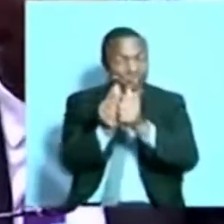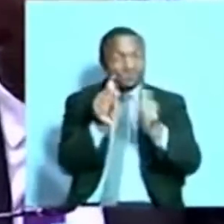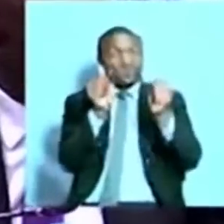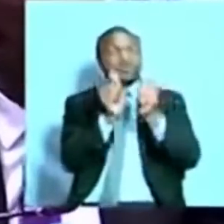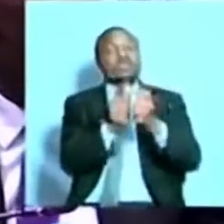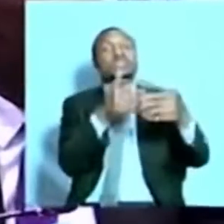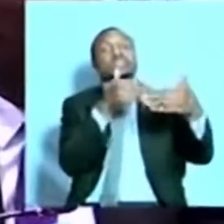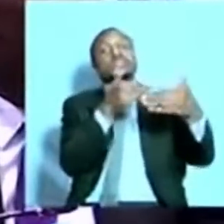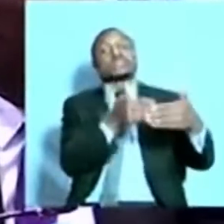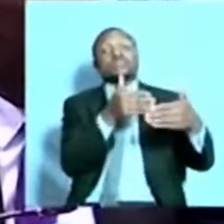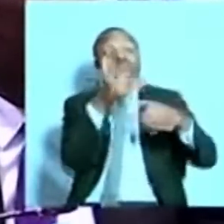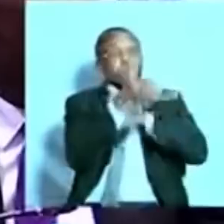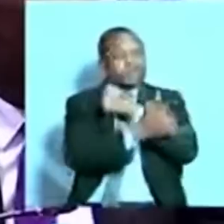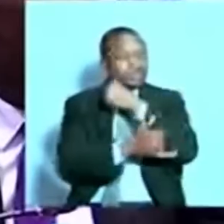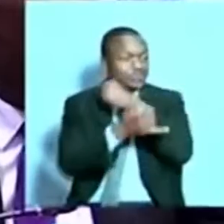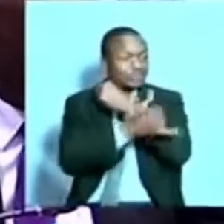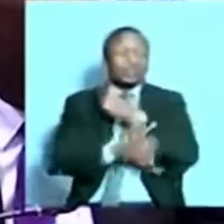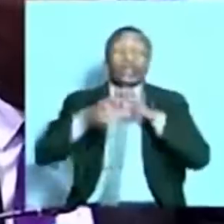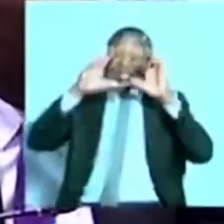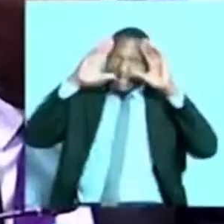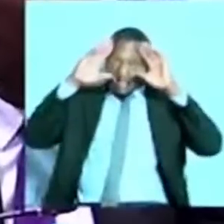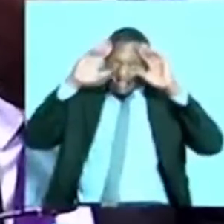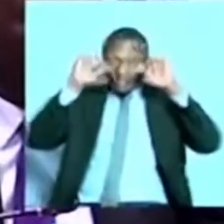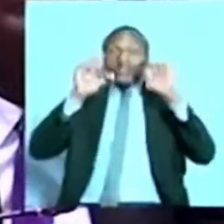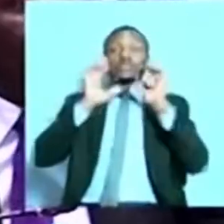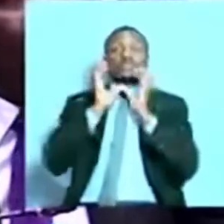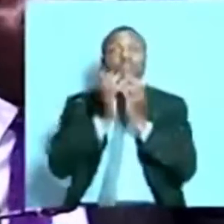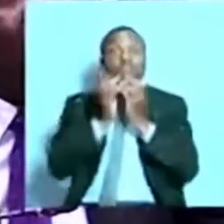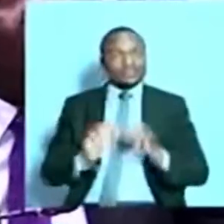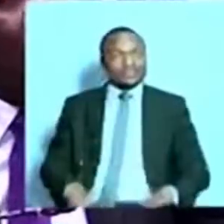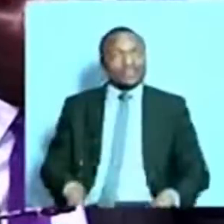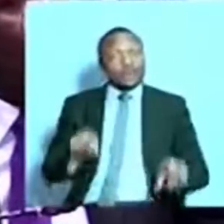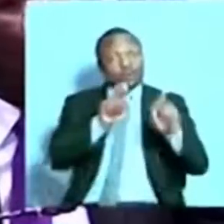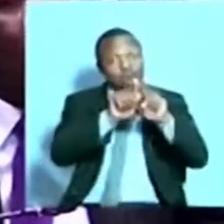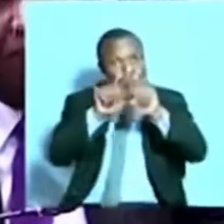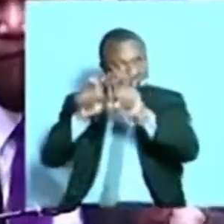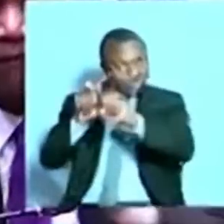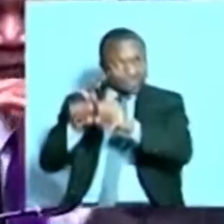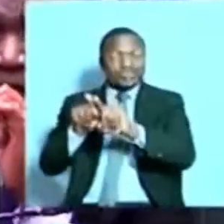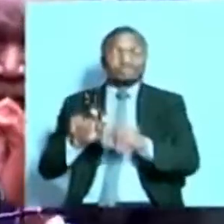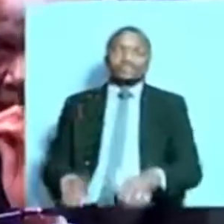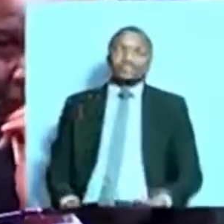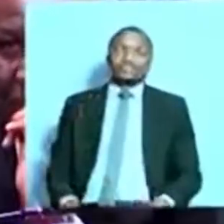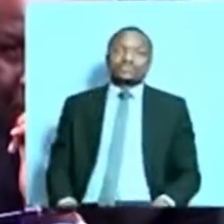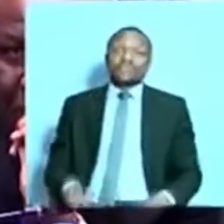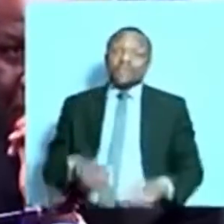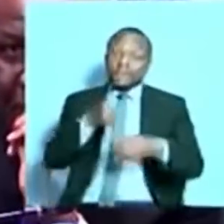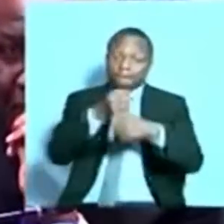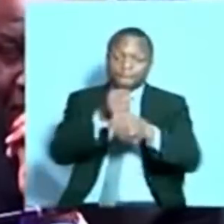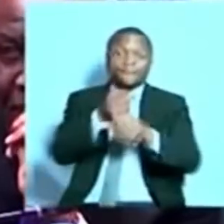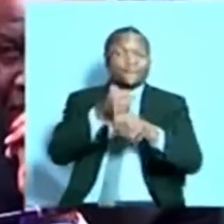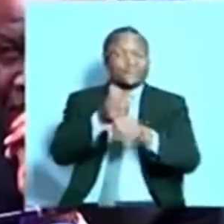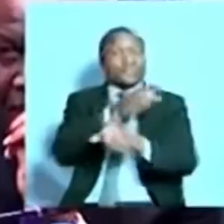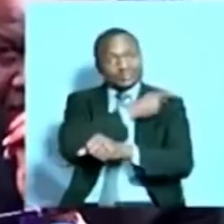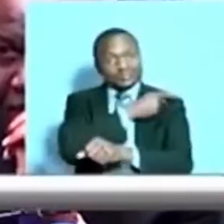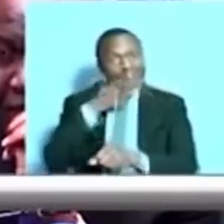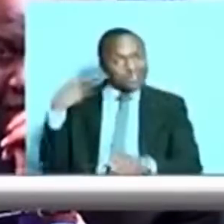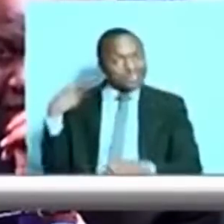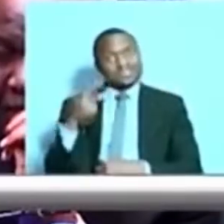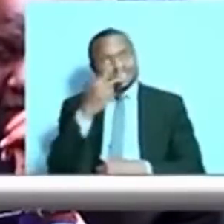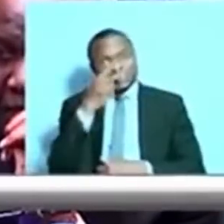neighbors. The President of Mozambique also made this House